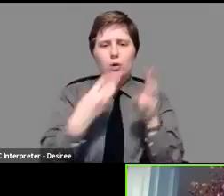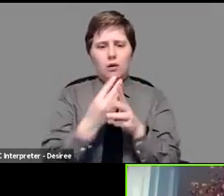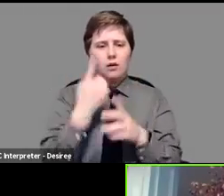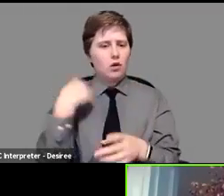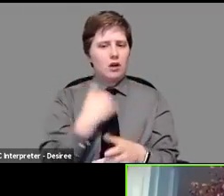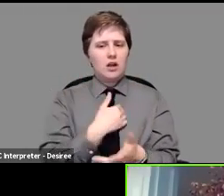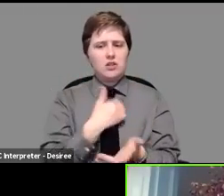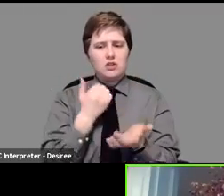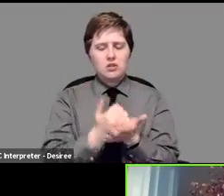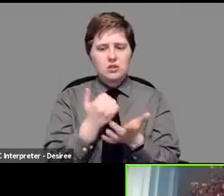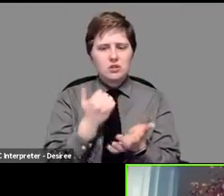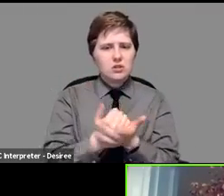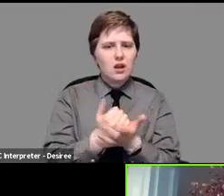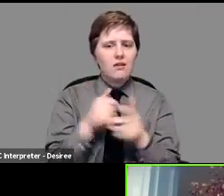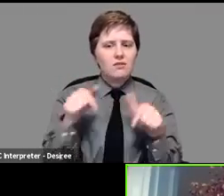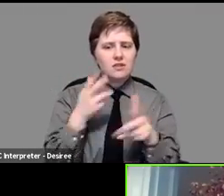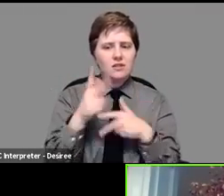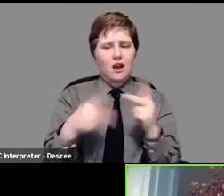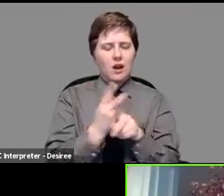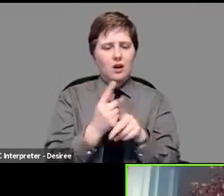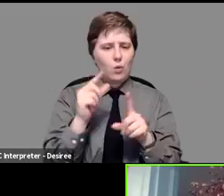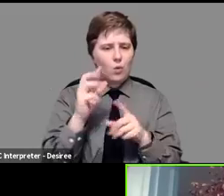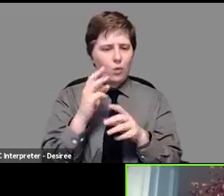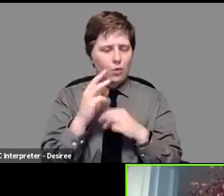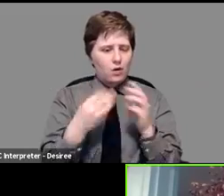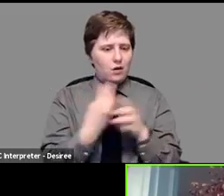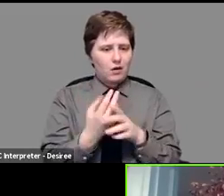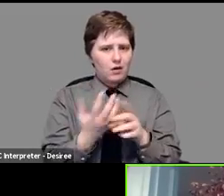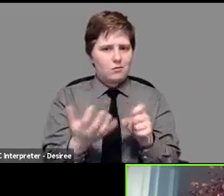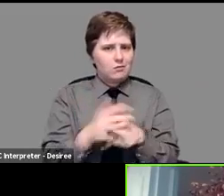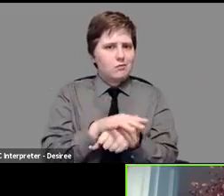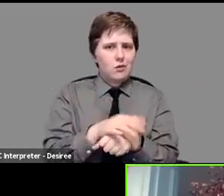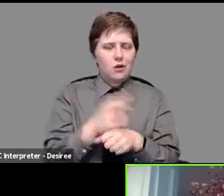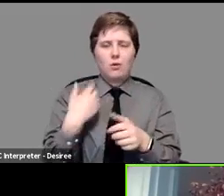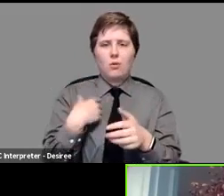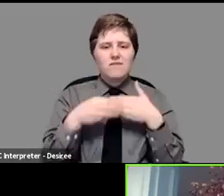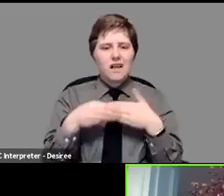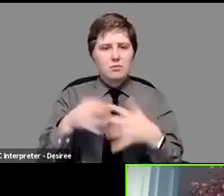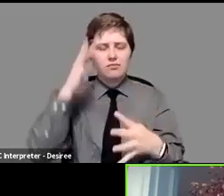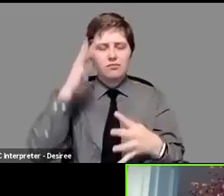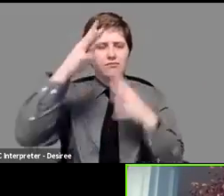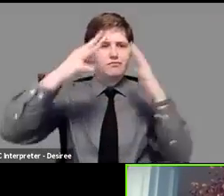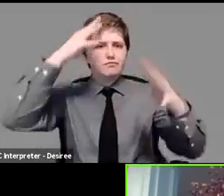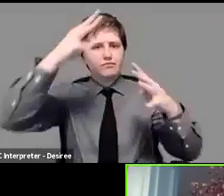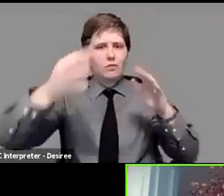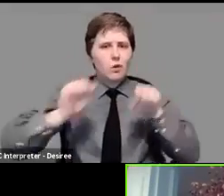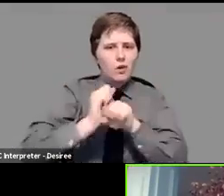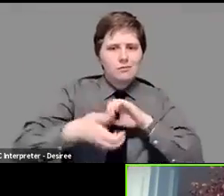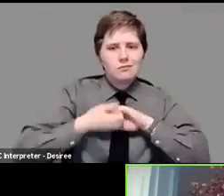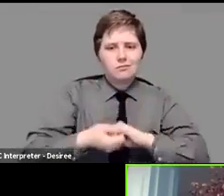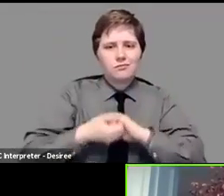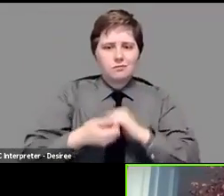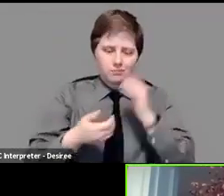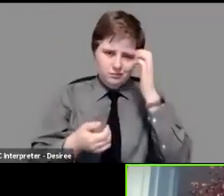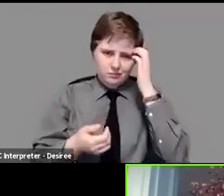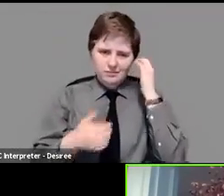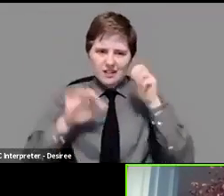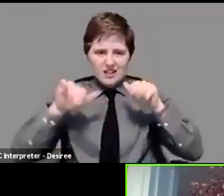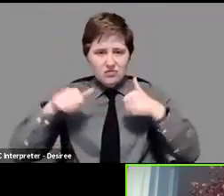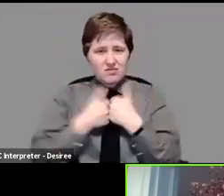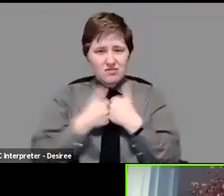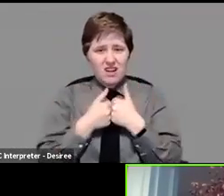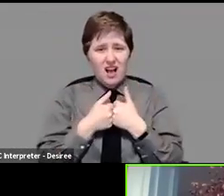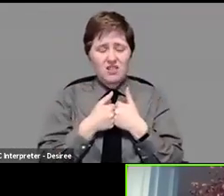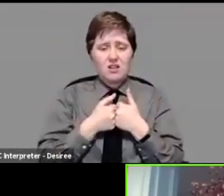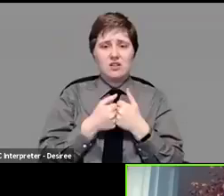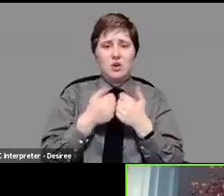survive in this type of world, and we're feeling that right now, it's just being agile and innovative, collaborate, challenge the